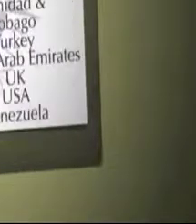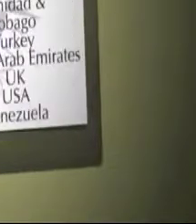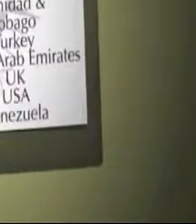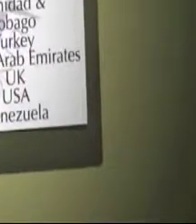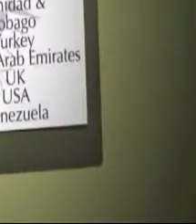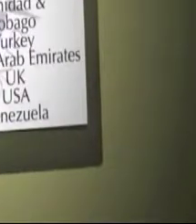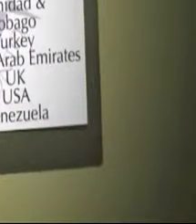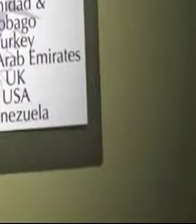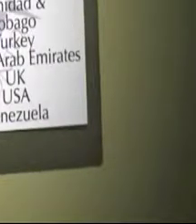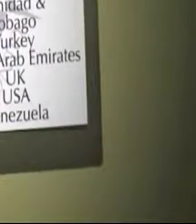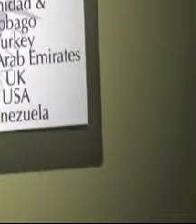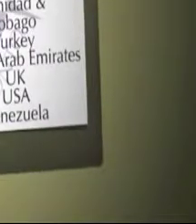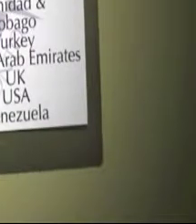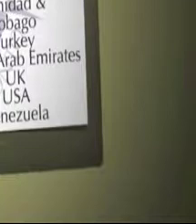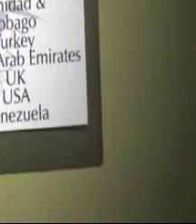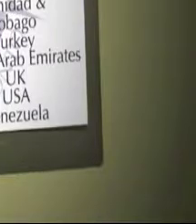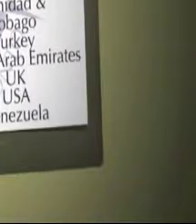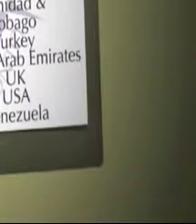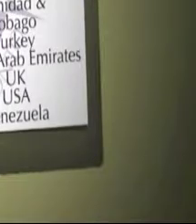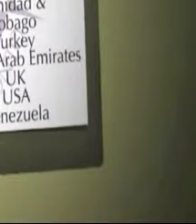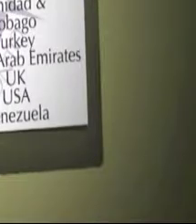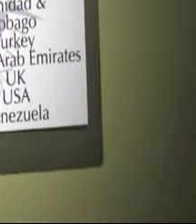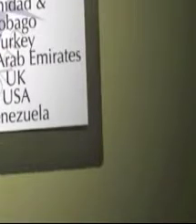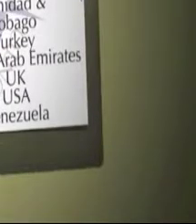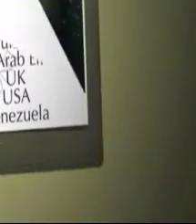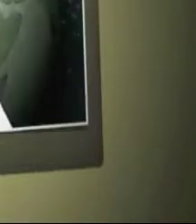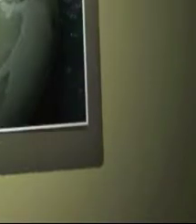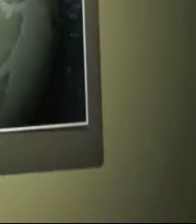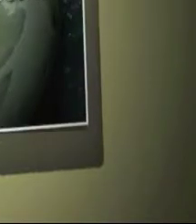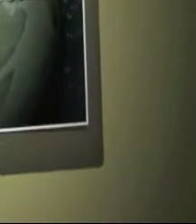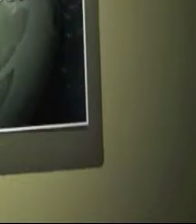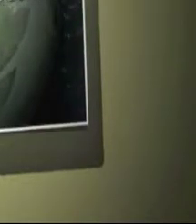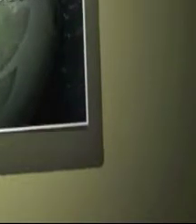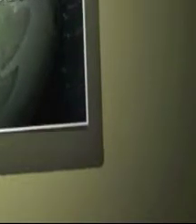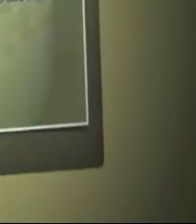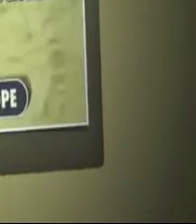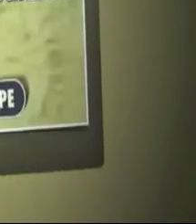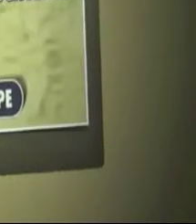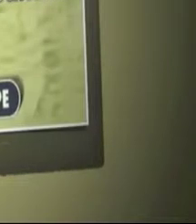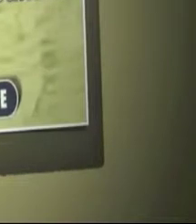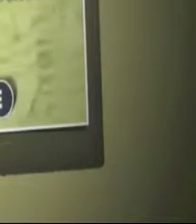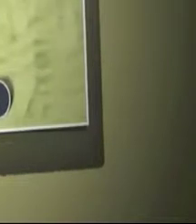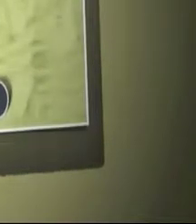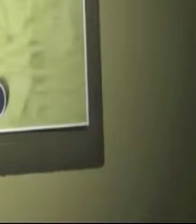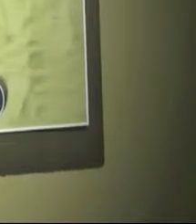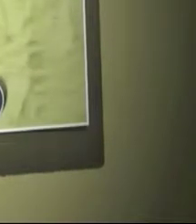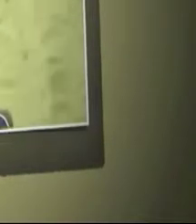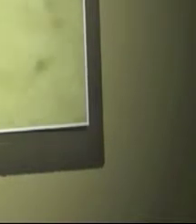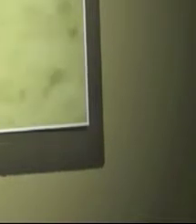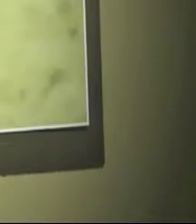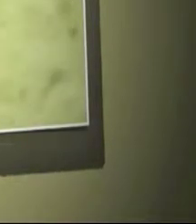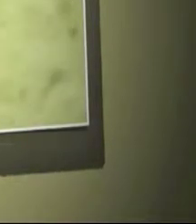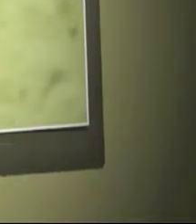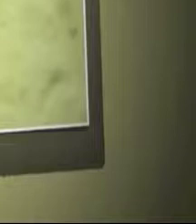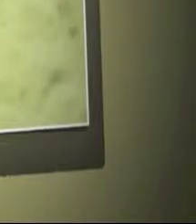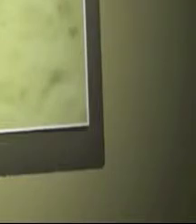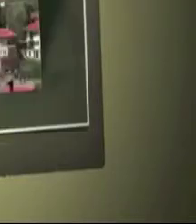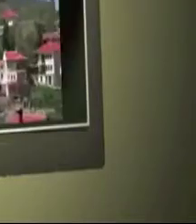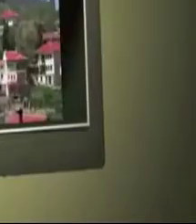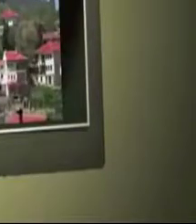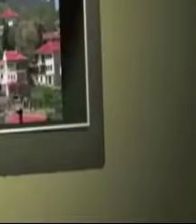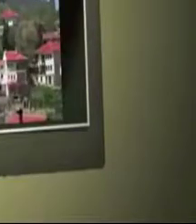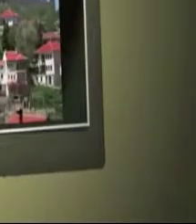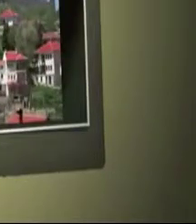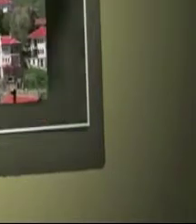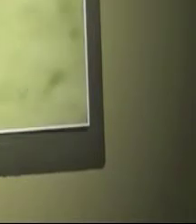morning services. When we started doing this, we had no idea how it would take off. We now have viewers from nearly 120